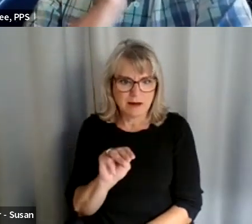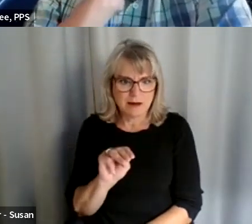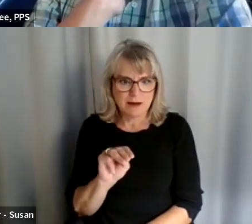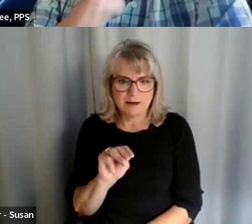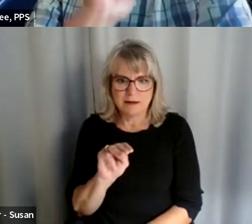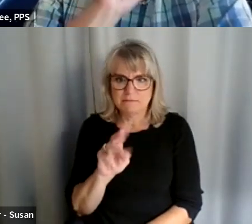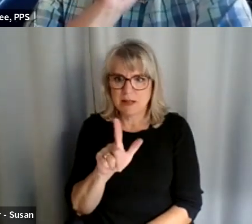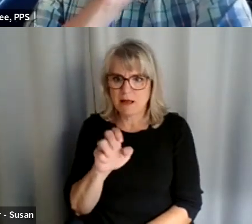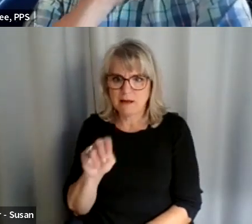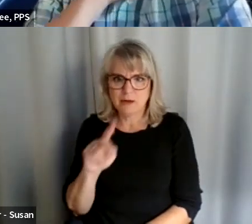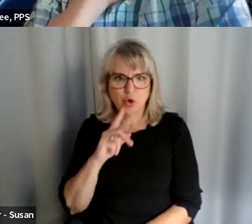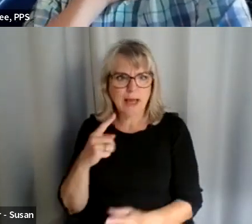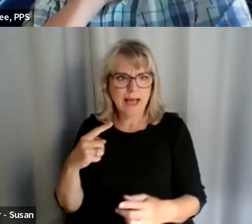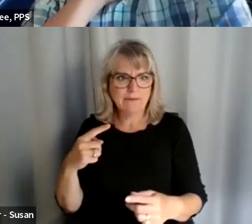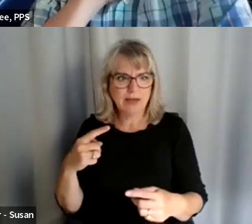you have a competing view.